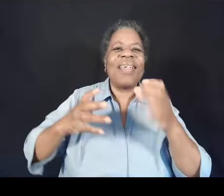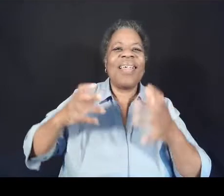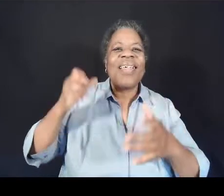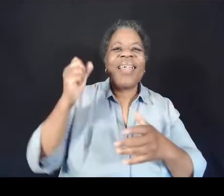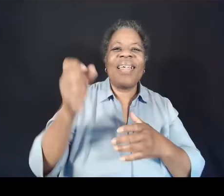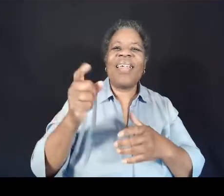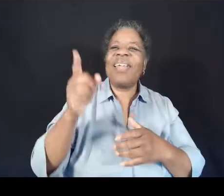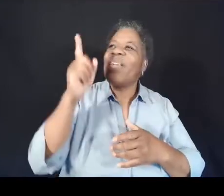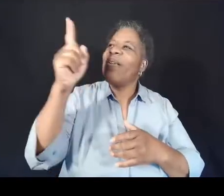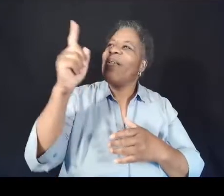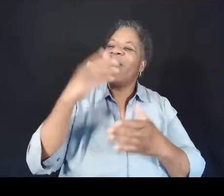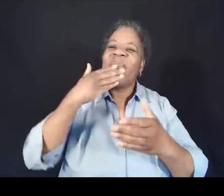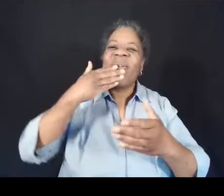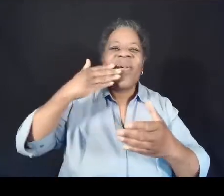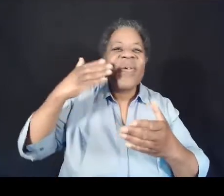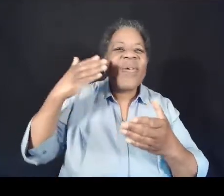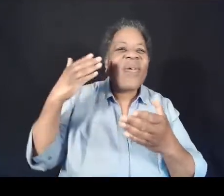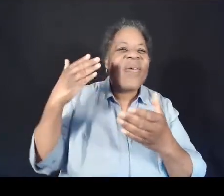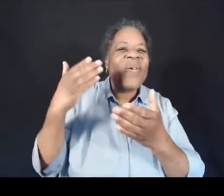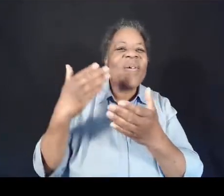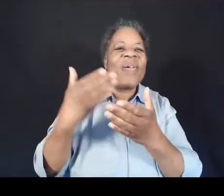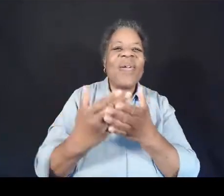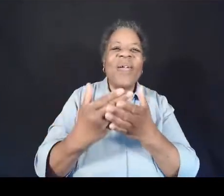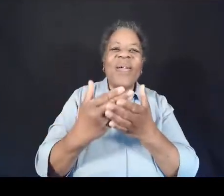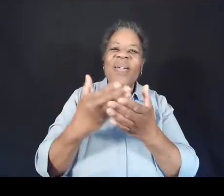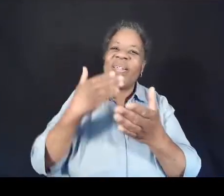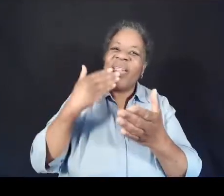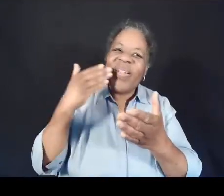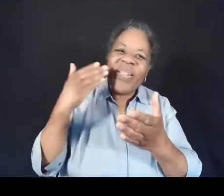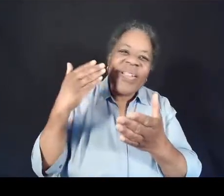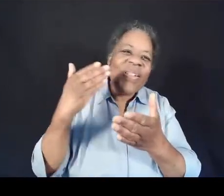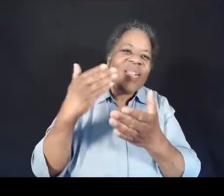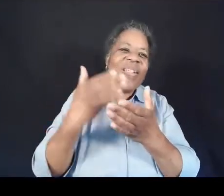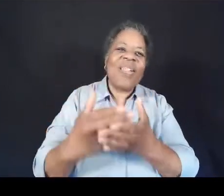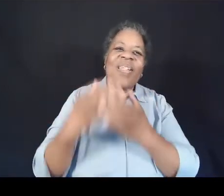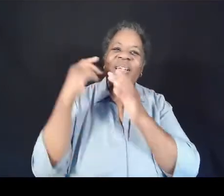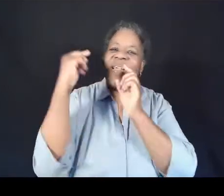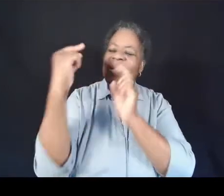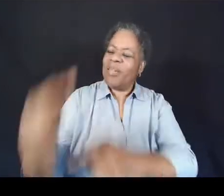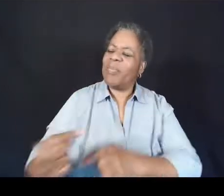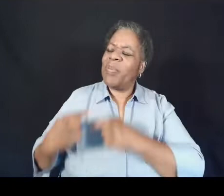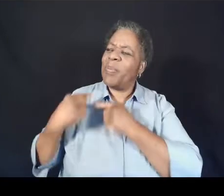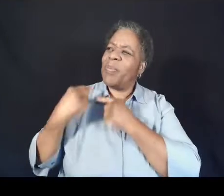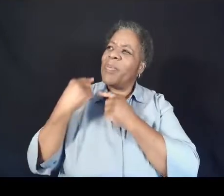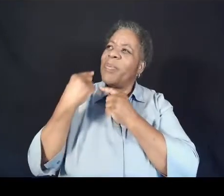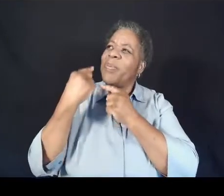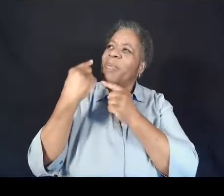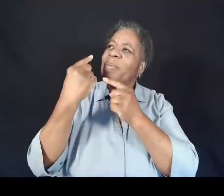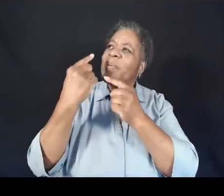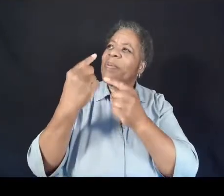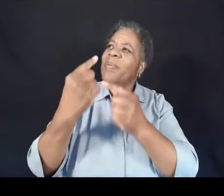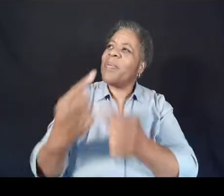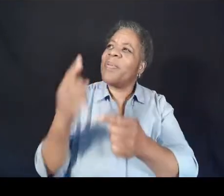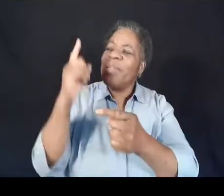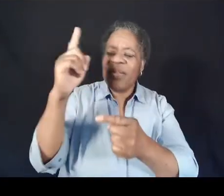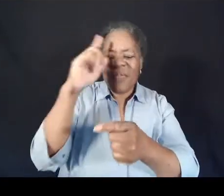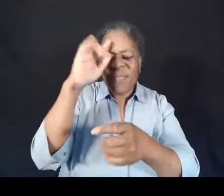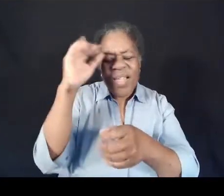goodness of God. All my life, all my life, all my life, you have